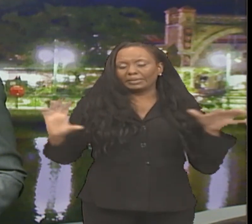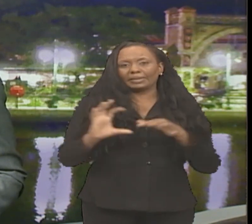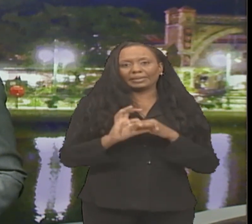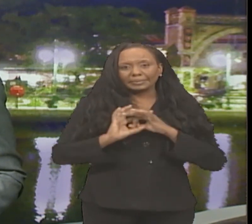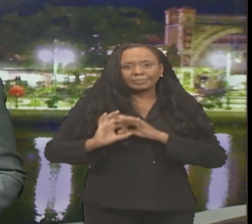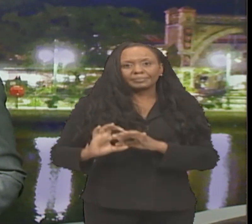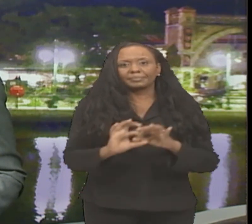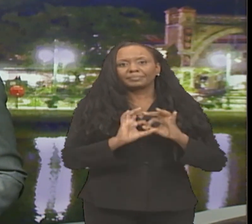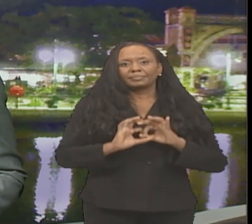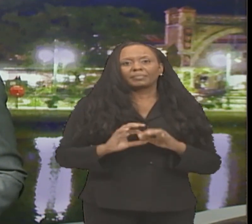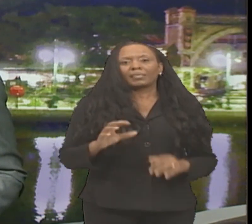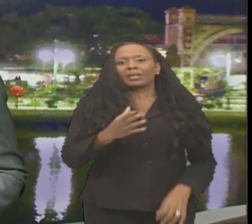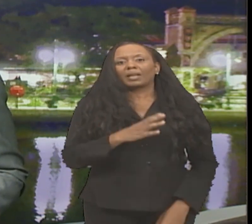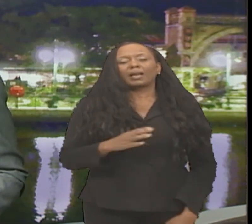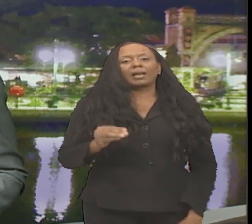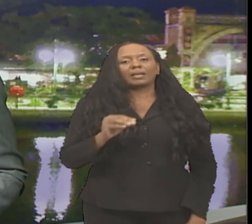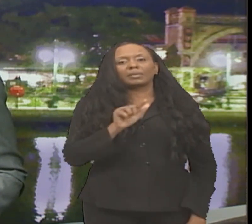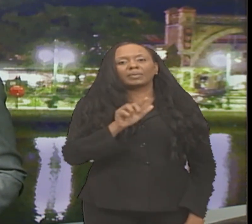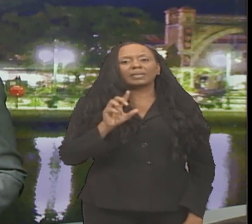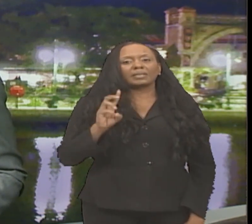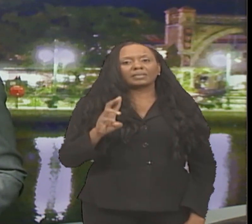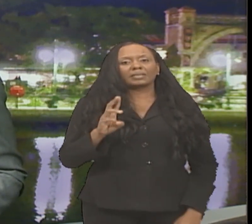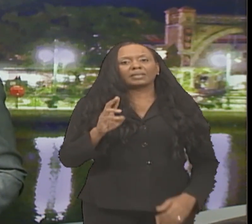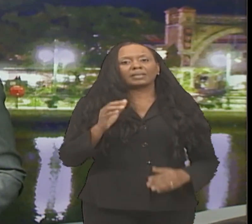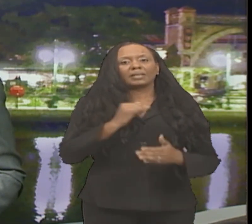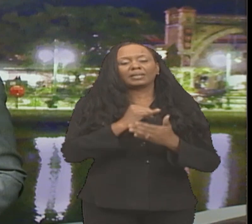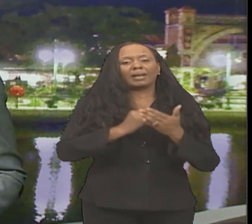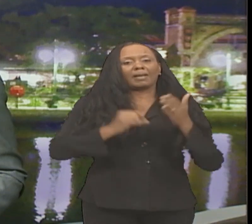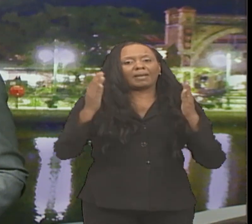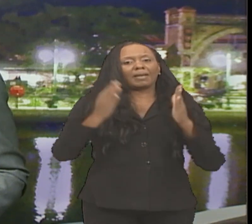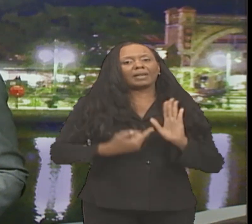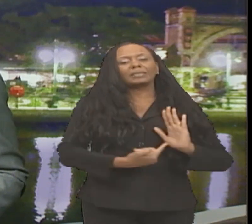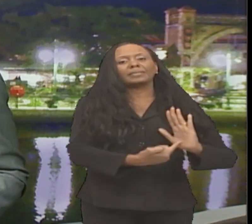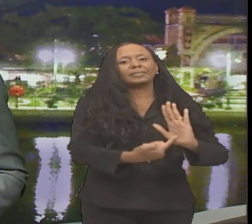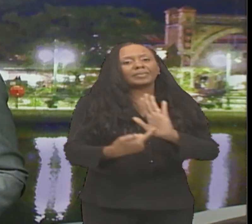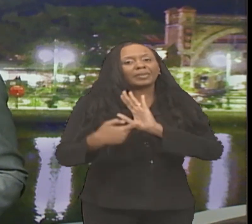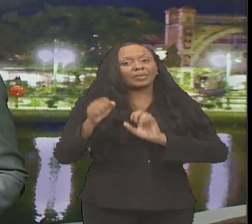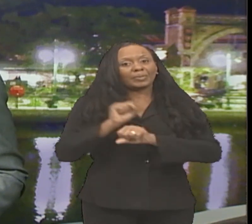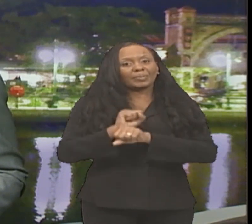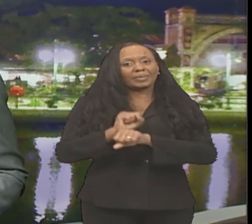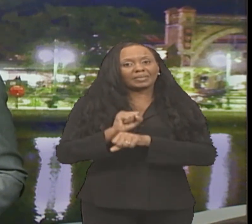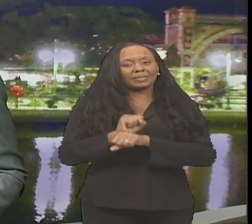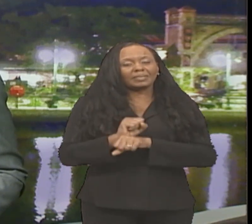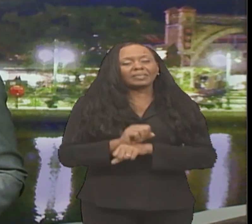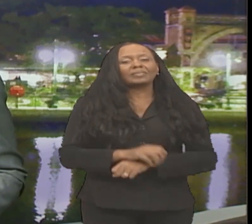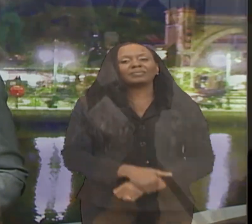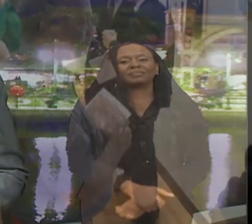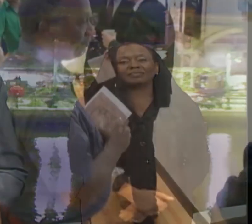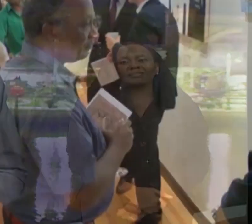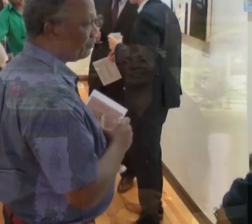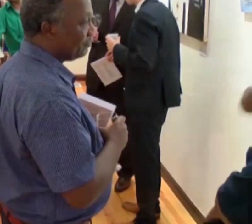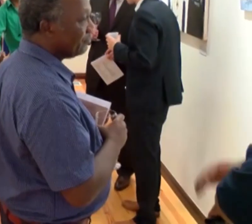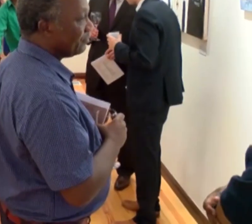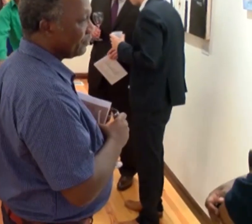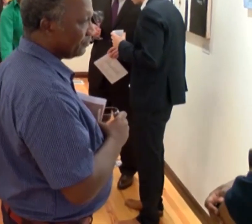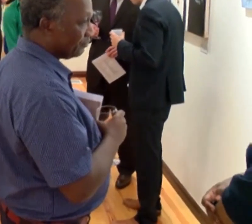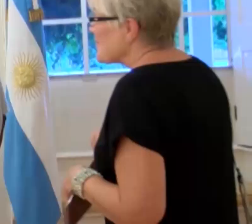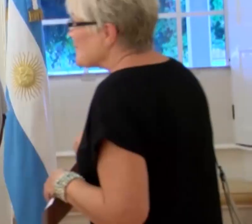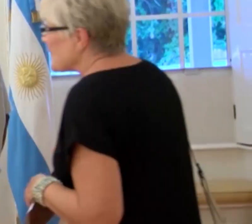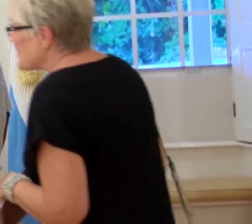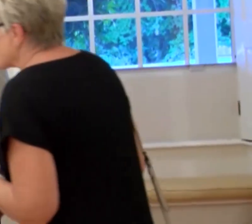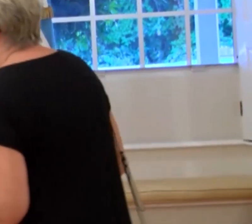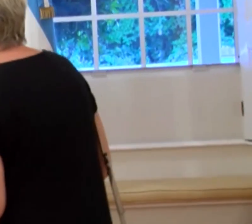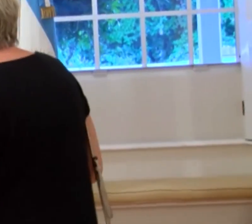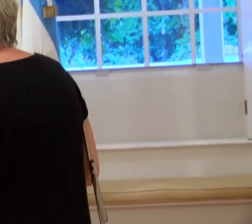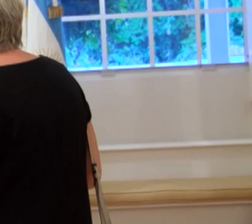have been given the opportunity to display their work at an exhibition. Entitled Permanent Impermanence, the expo will be mounted